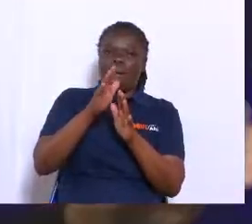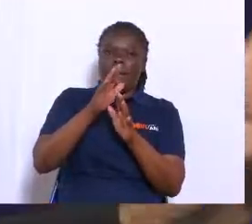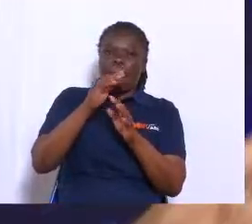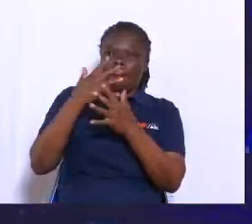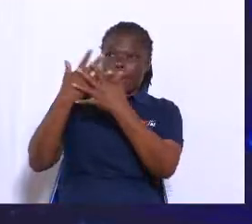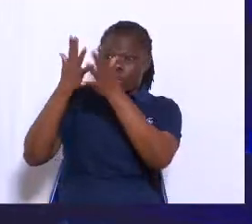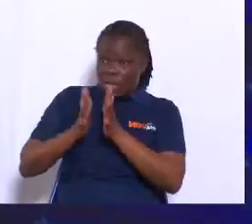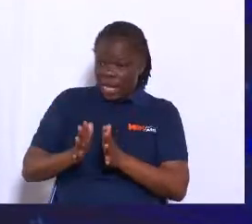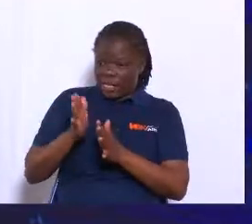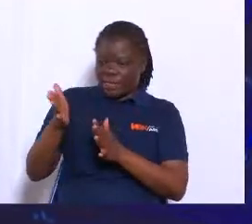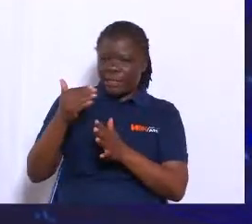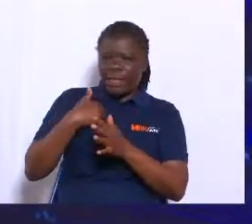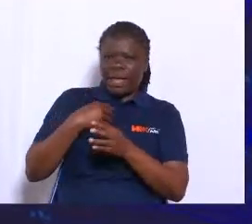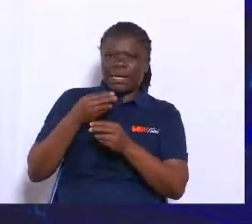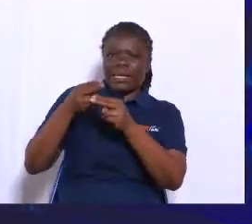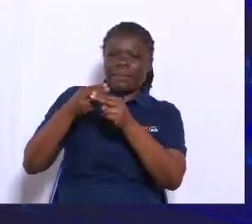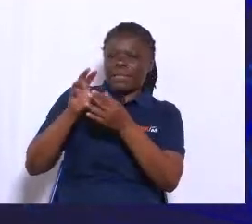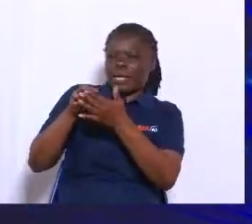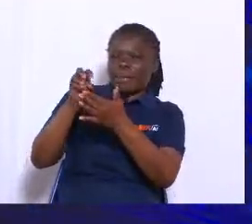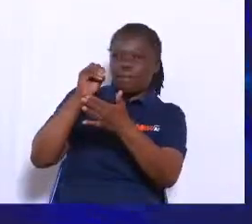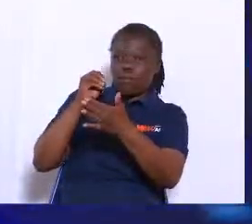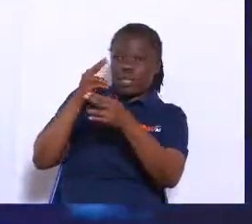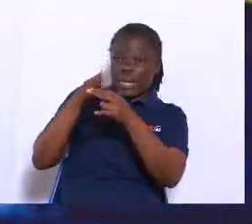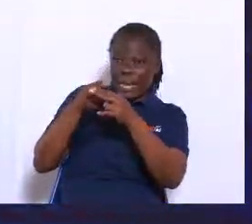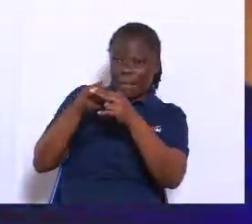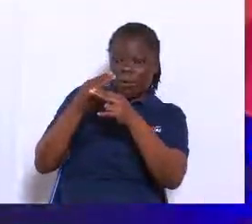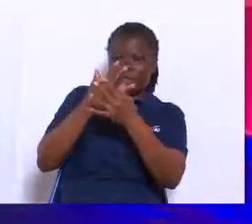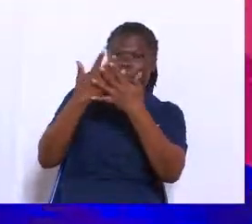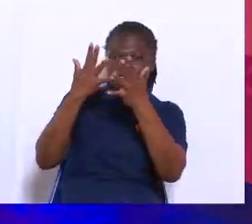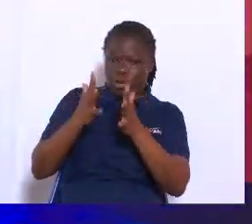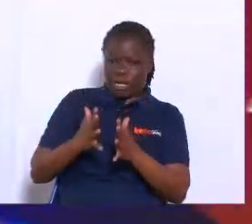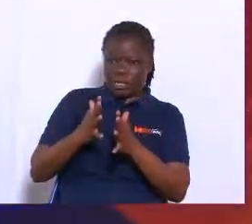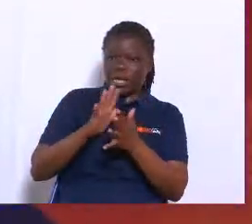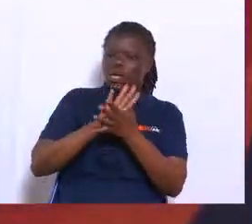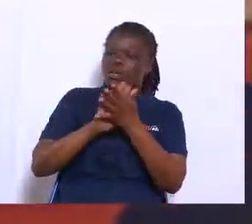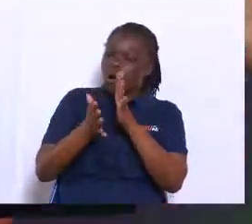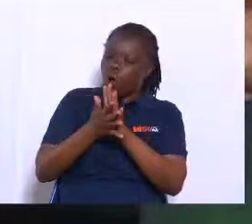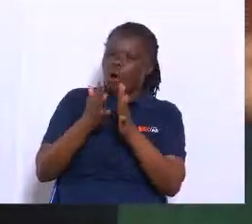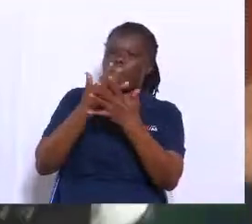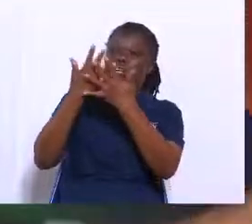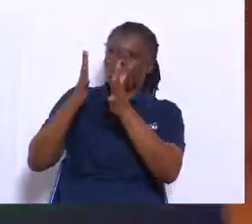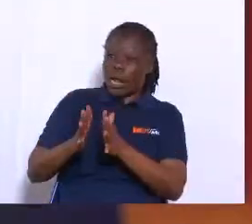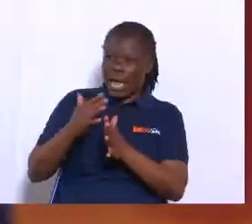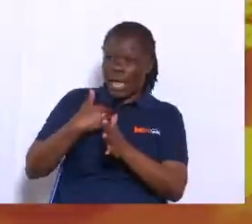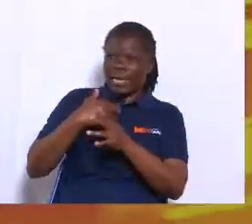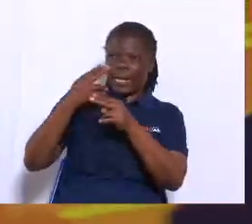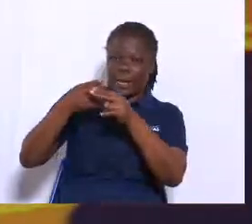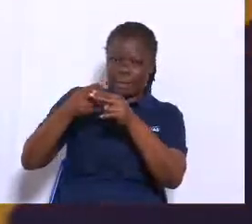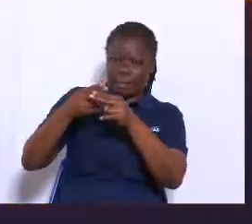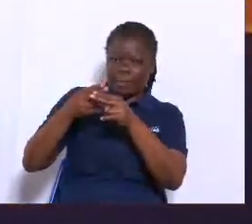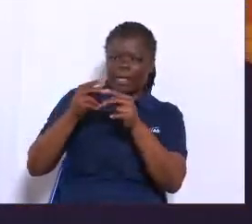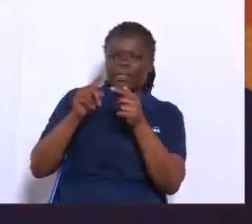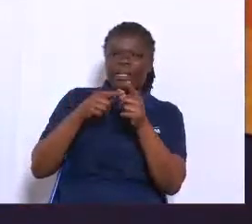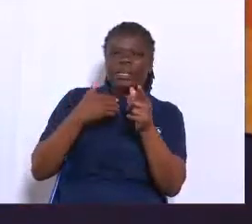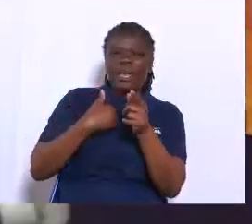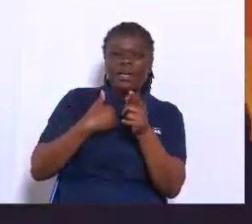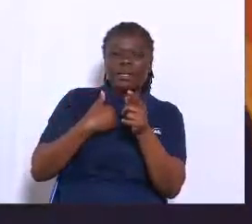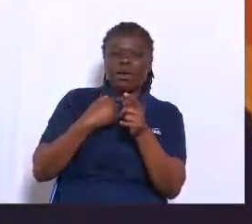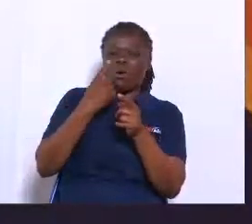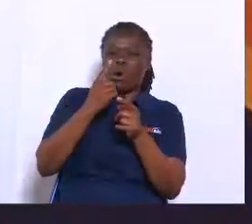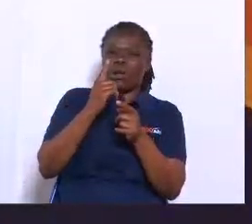away the names from the prisoner. So no prisoner had a name. And he heard one of the guards shout out,